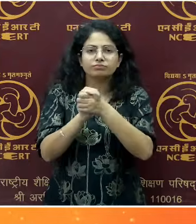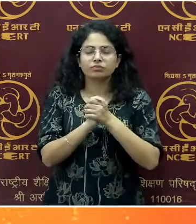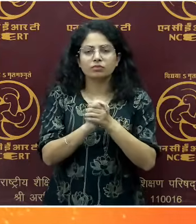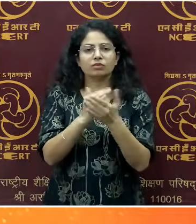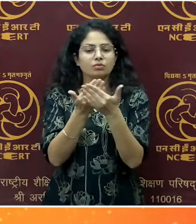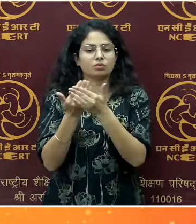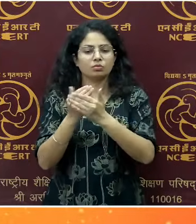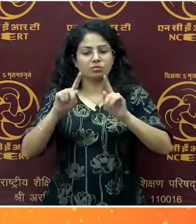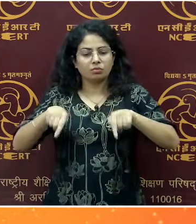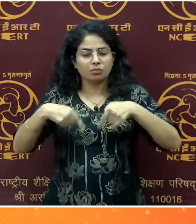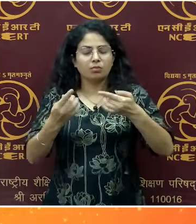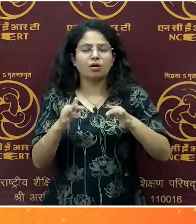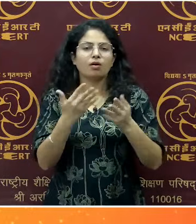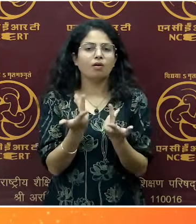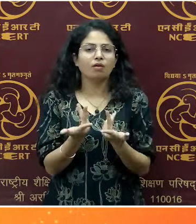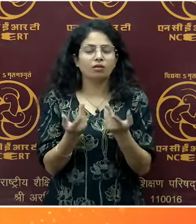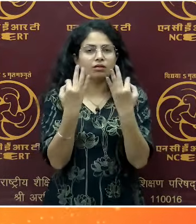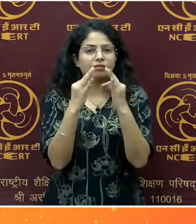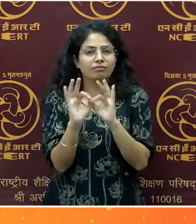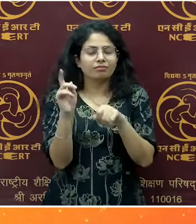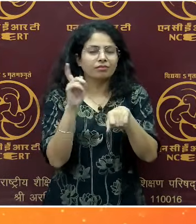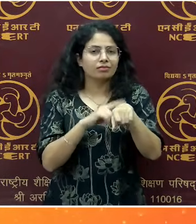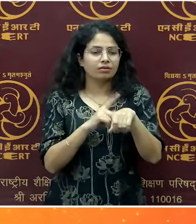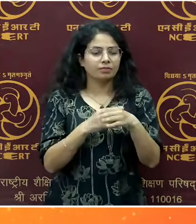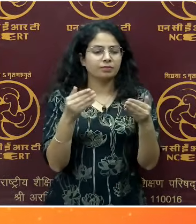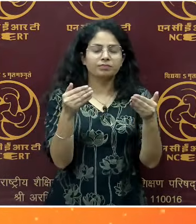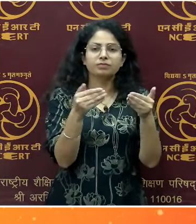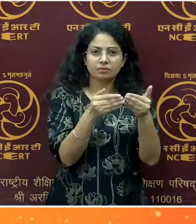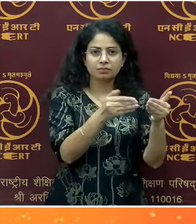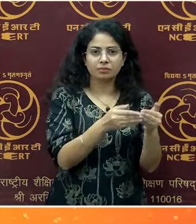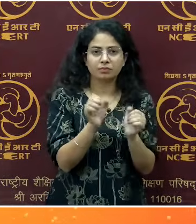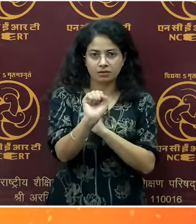school or in the school time. Similarly, he was also